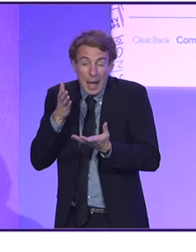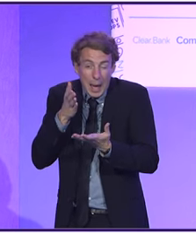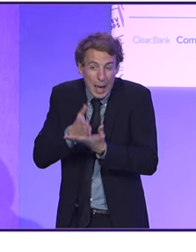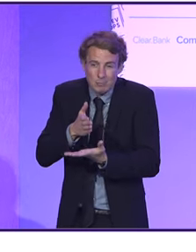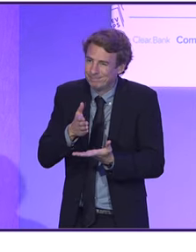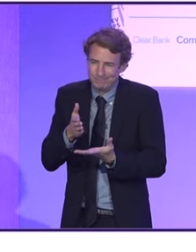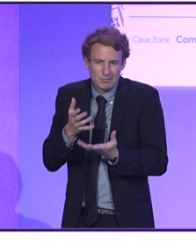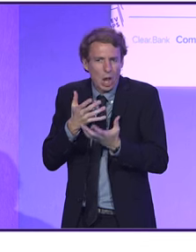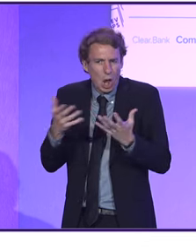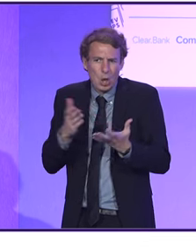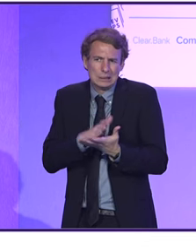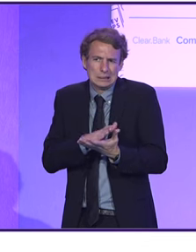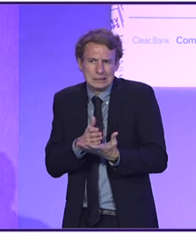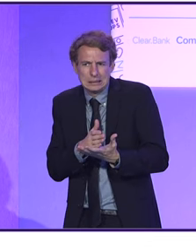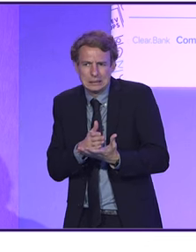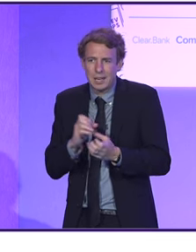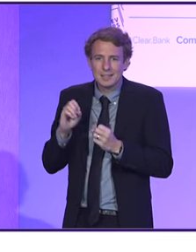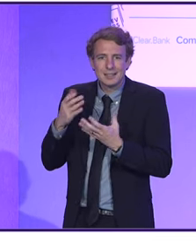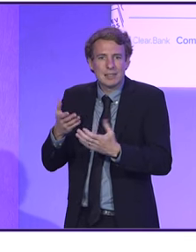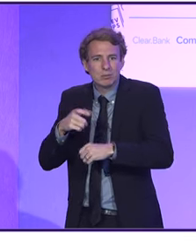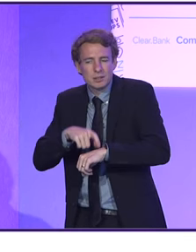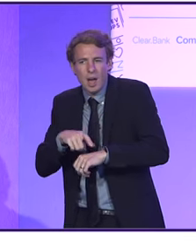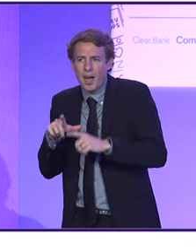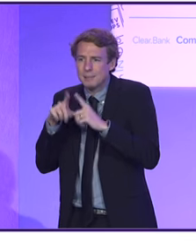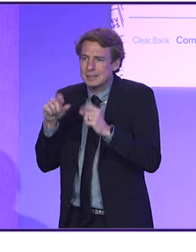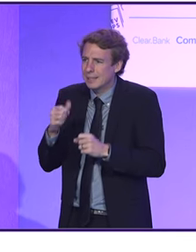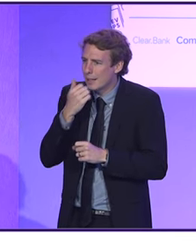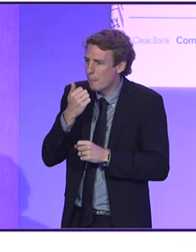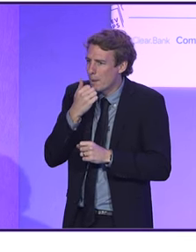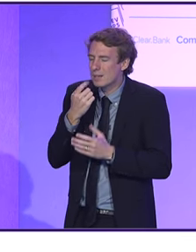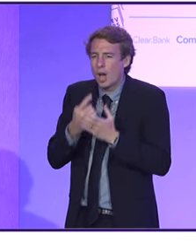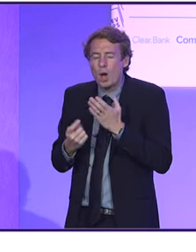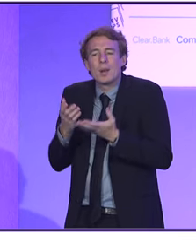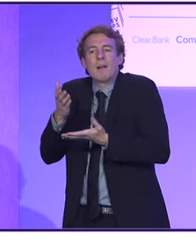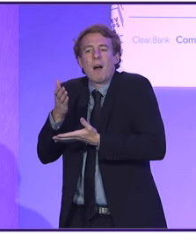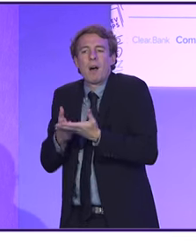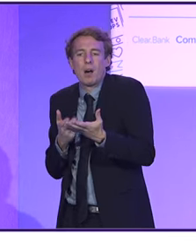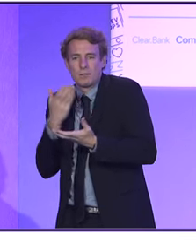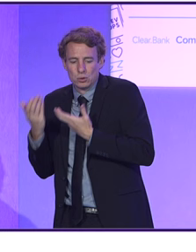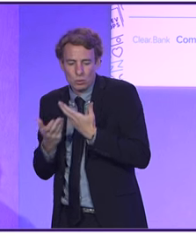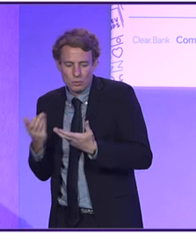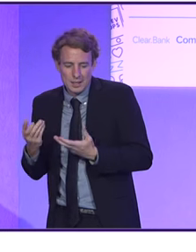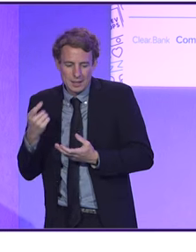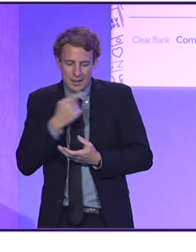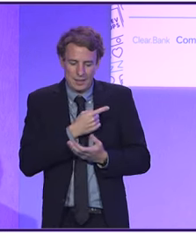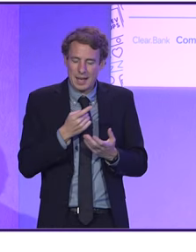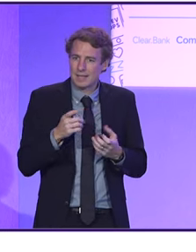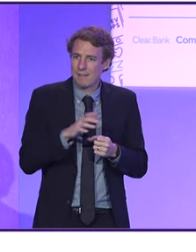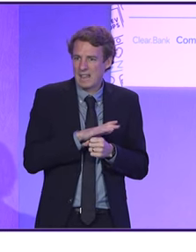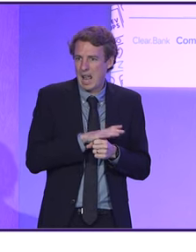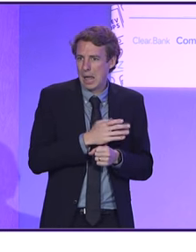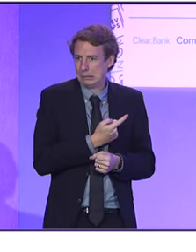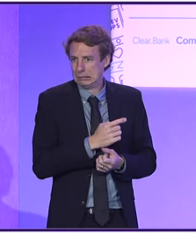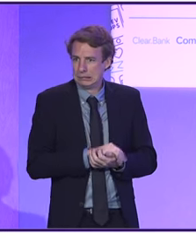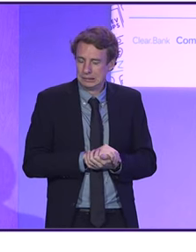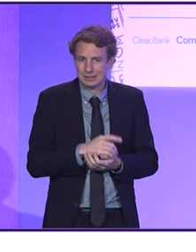time and number of tickets is only part of the story. And this was a filler slide because I knew I was going to go